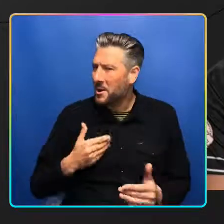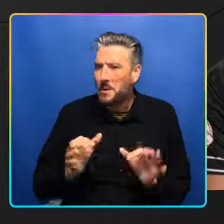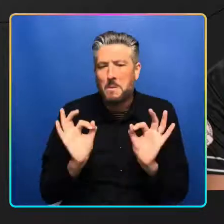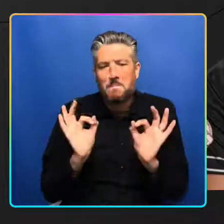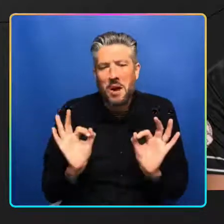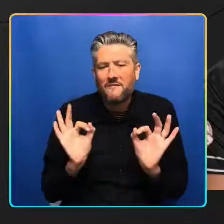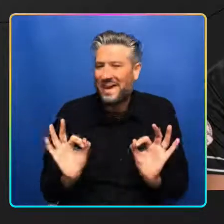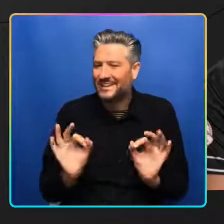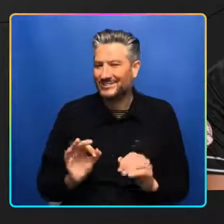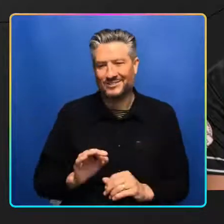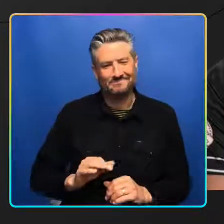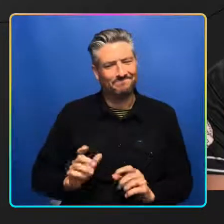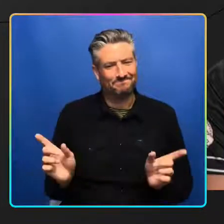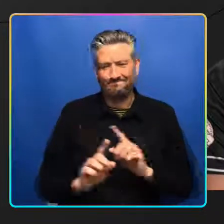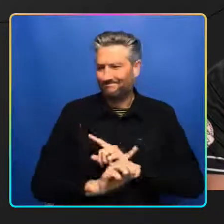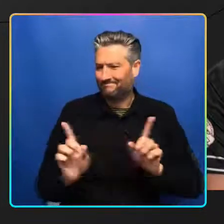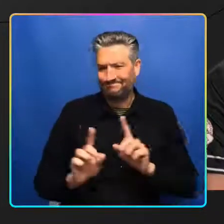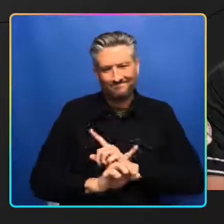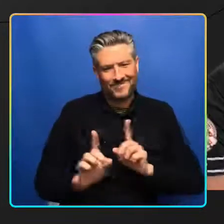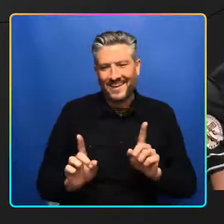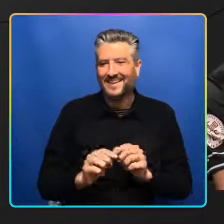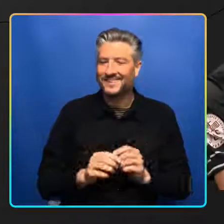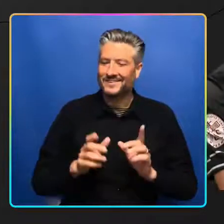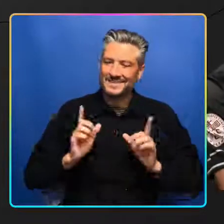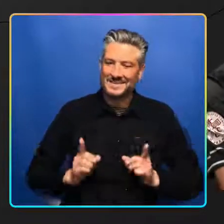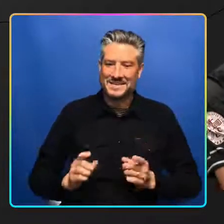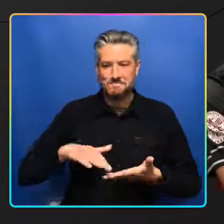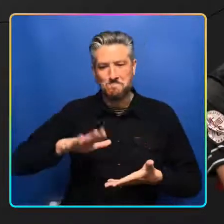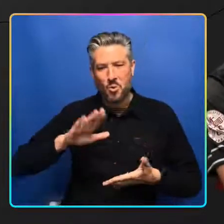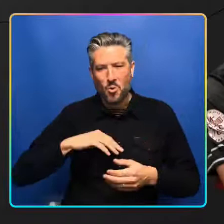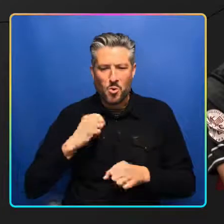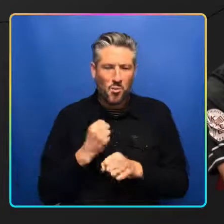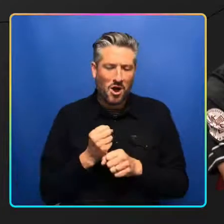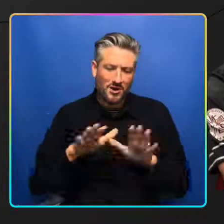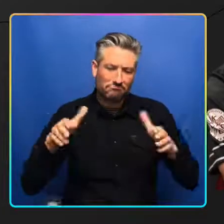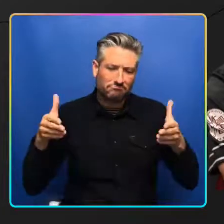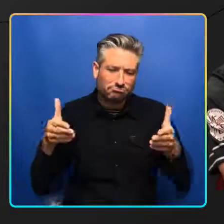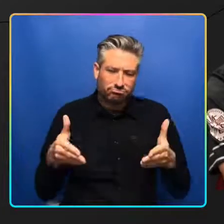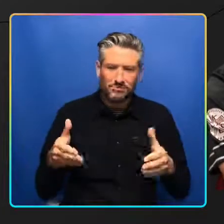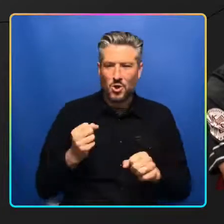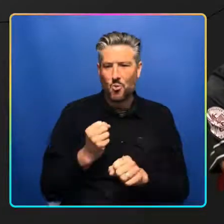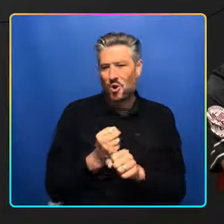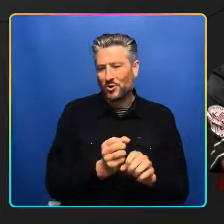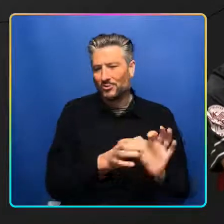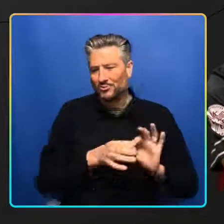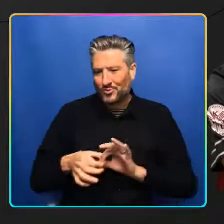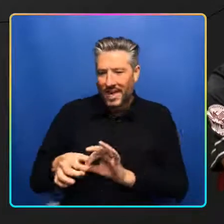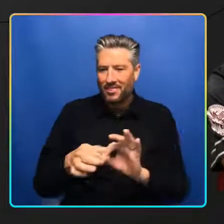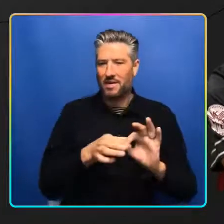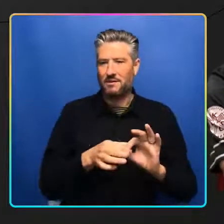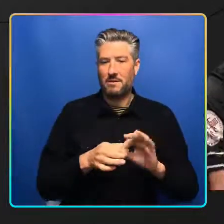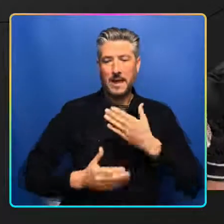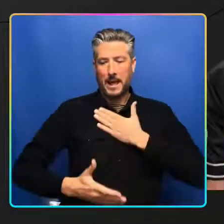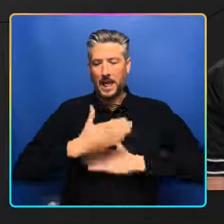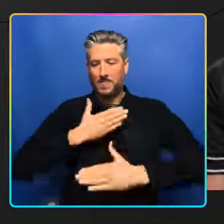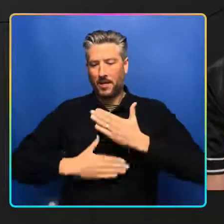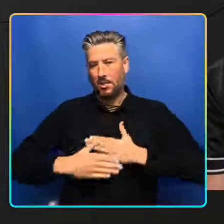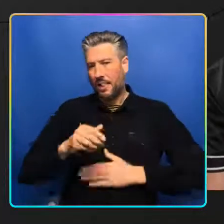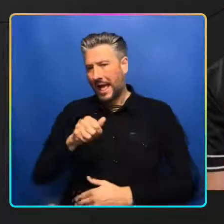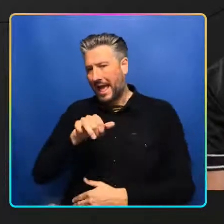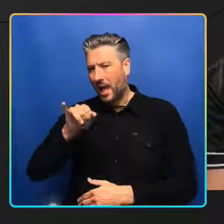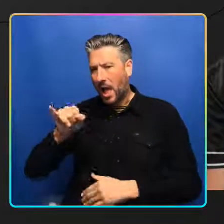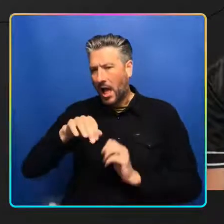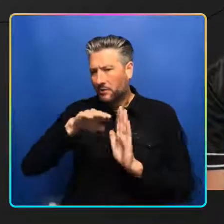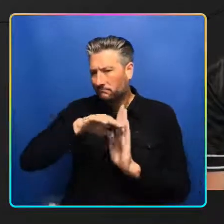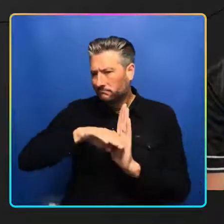to work together. More work needs to be done on ethical AI and all of this kind of stuff. So it's so good. Thank you for sharing that. That's